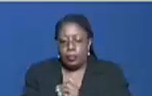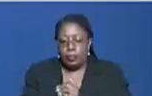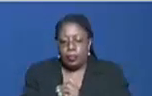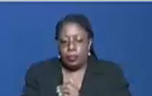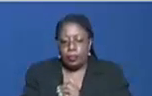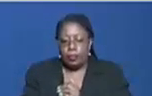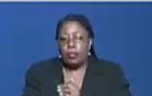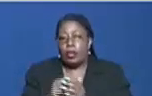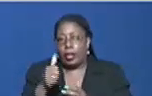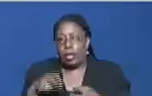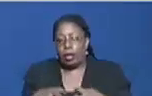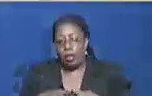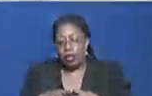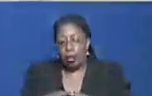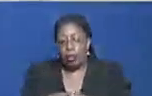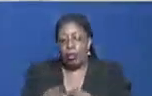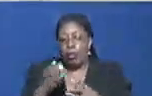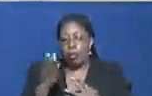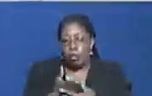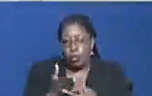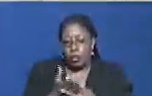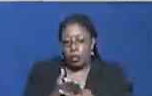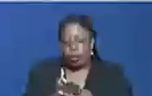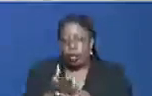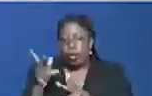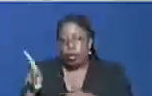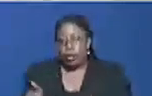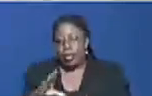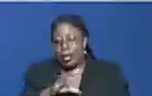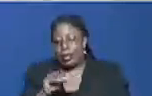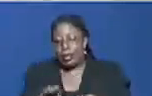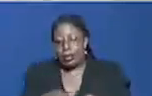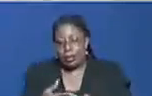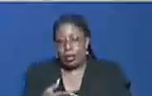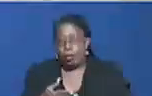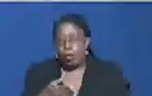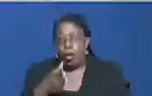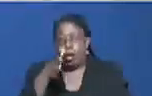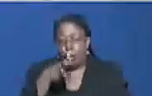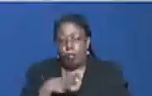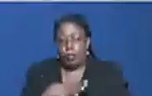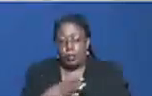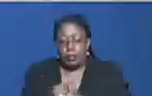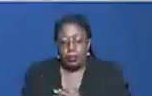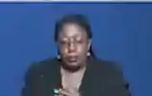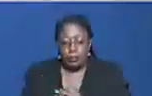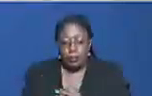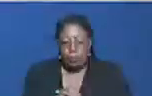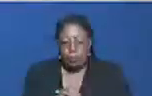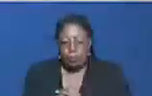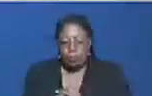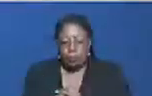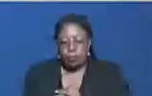the deceased. In the end, the justice came to the conclusion that a fair-minded and fair observer, being aware of the judicial oath, would not